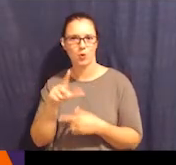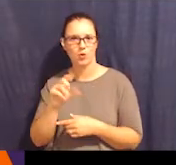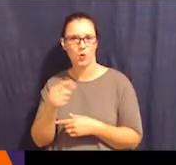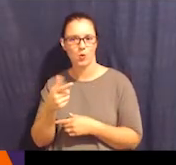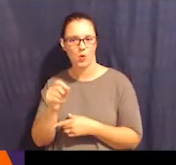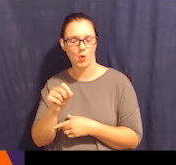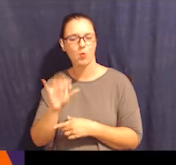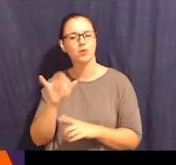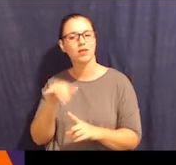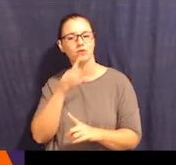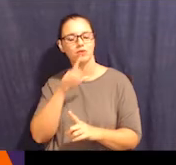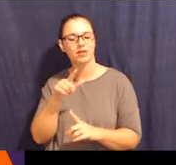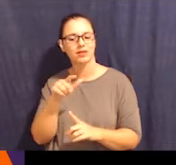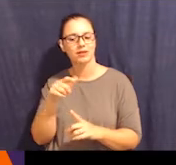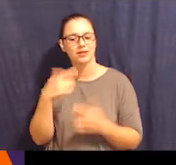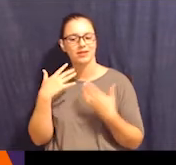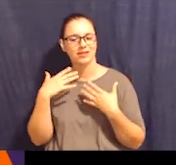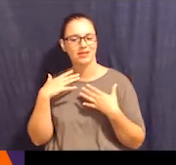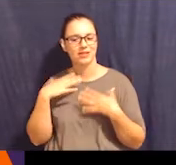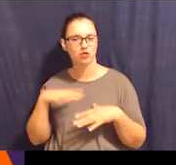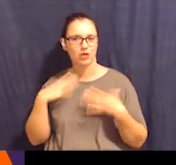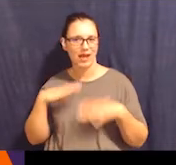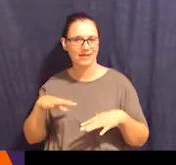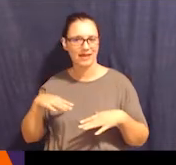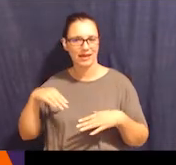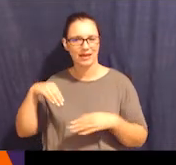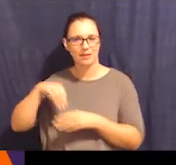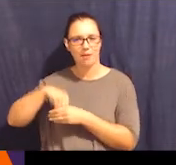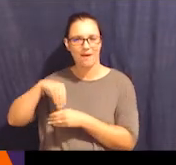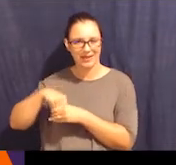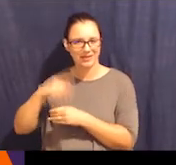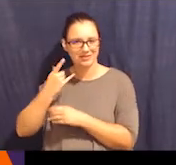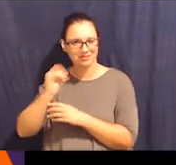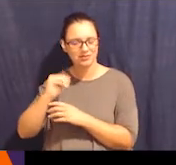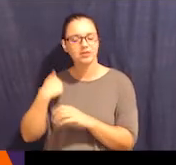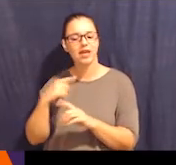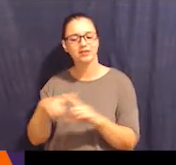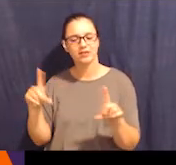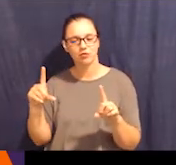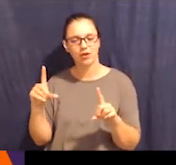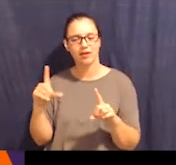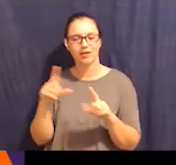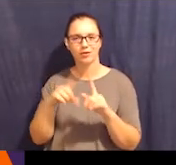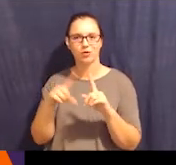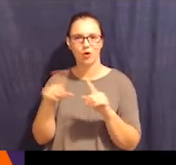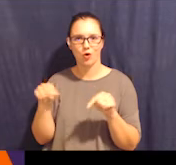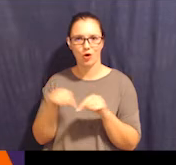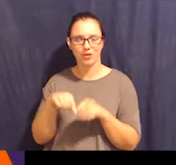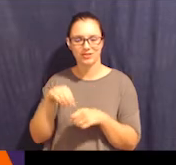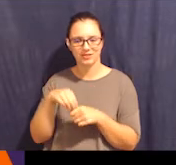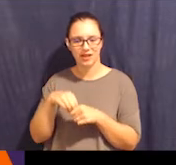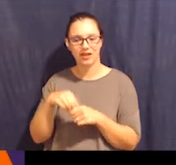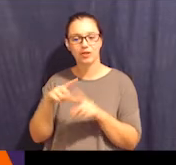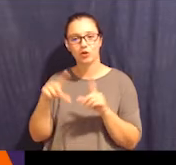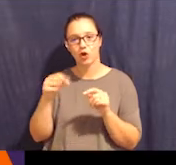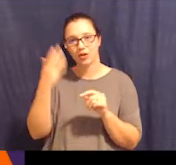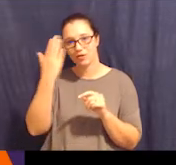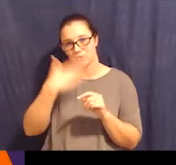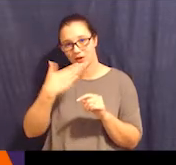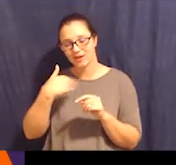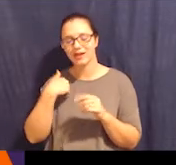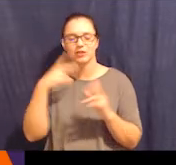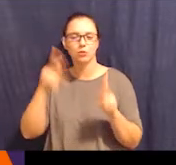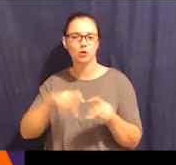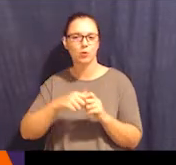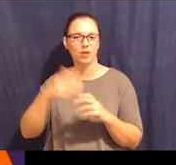then it has different cards in it. And the card in the front has a person with short hair sort of speaking. And then you see a picture